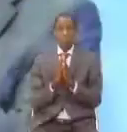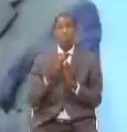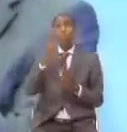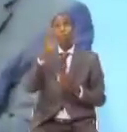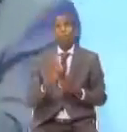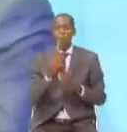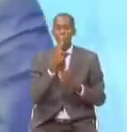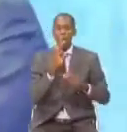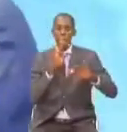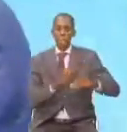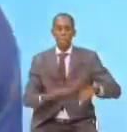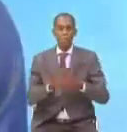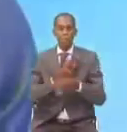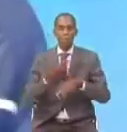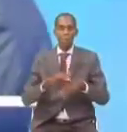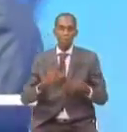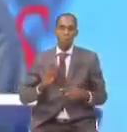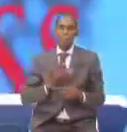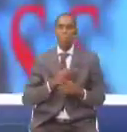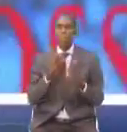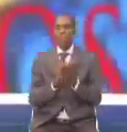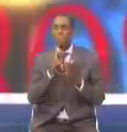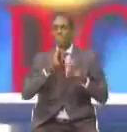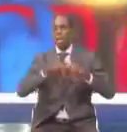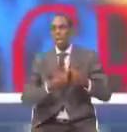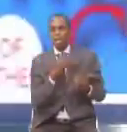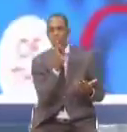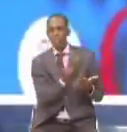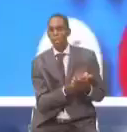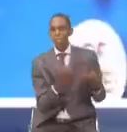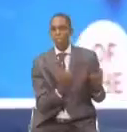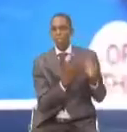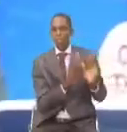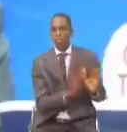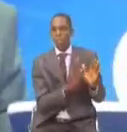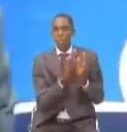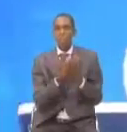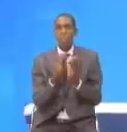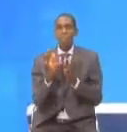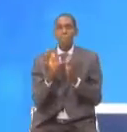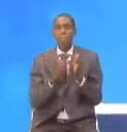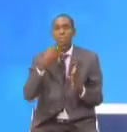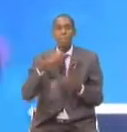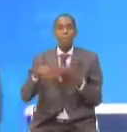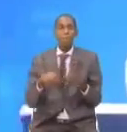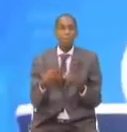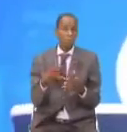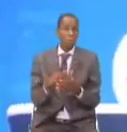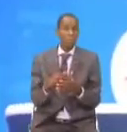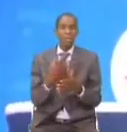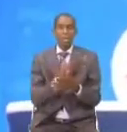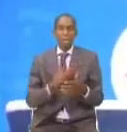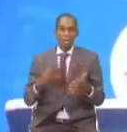merciful unto us. That's how that sinner prayed that Jesus spoke about. And a sinner came, he could